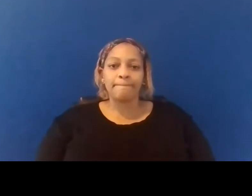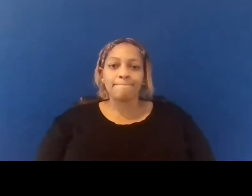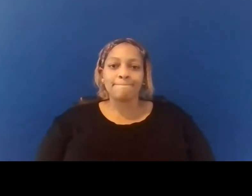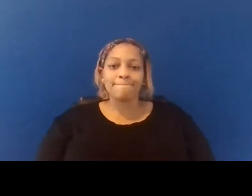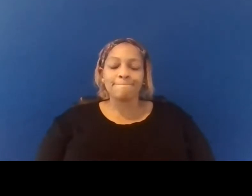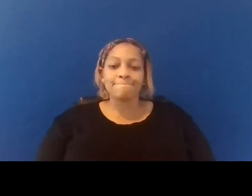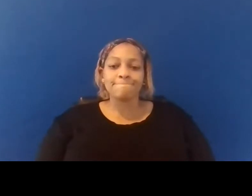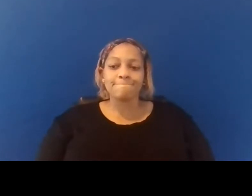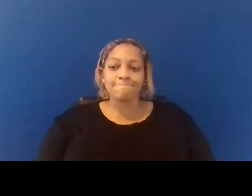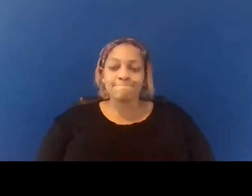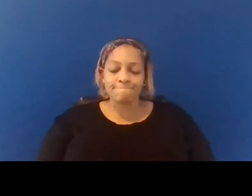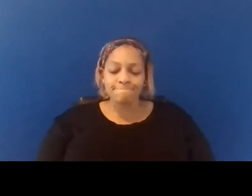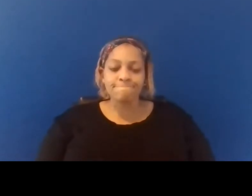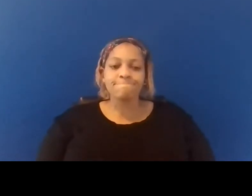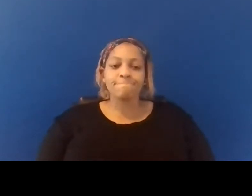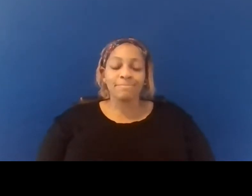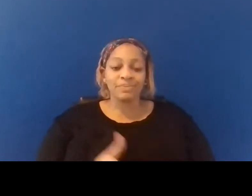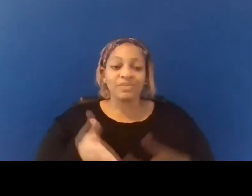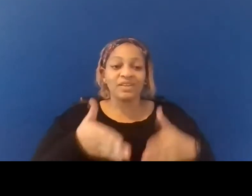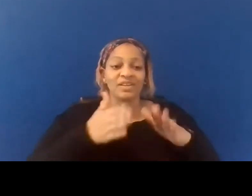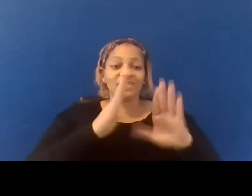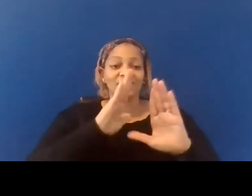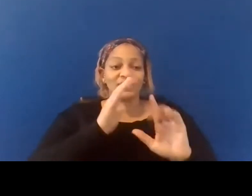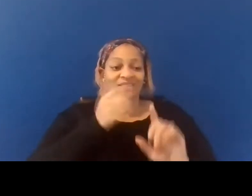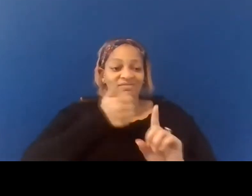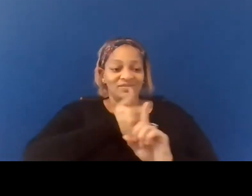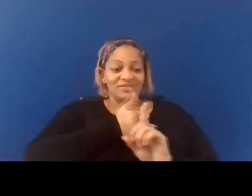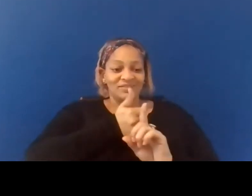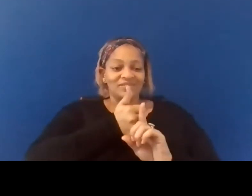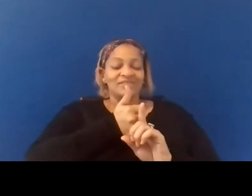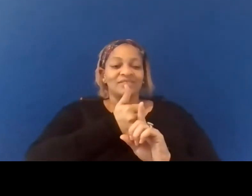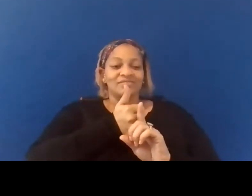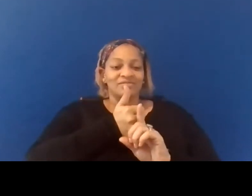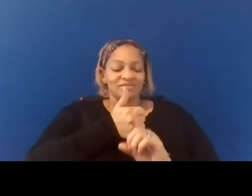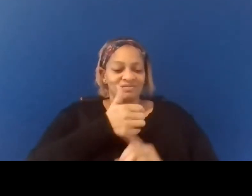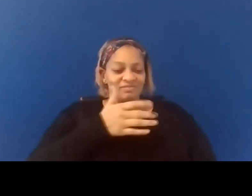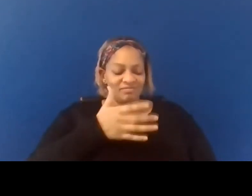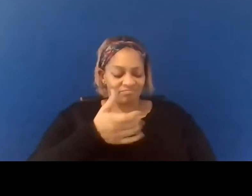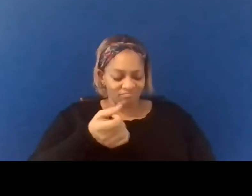Allow yourself to gently move into the silence.